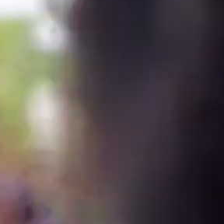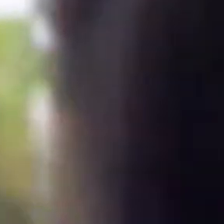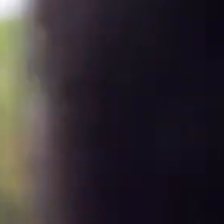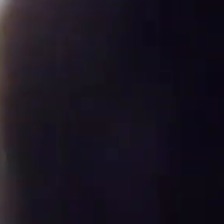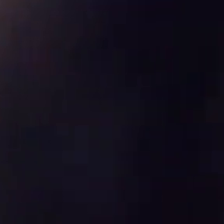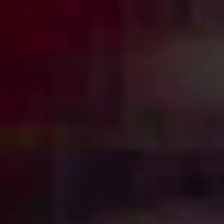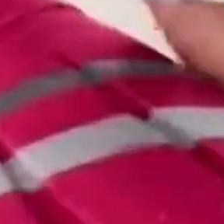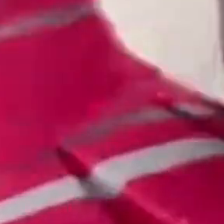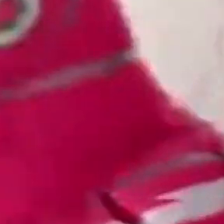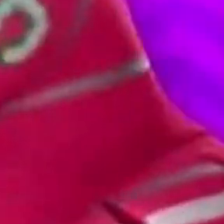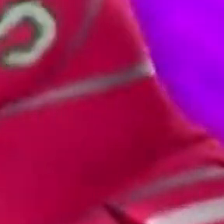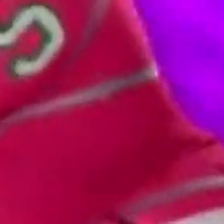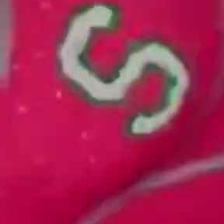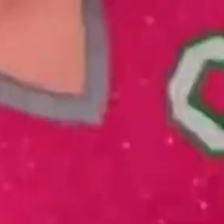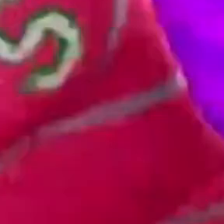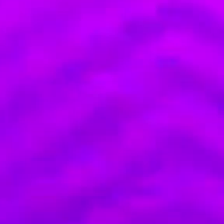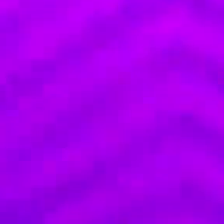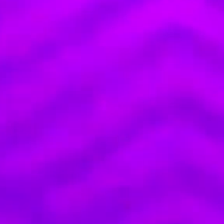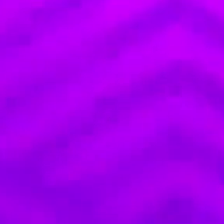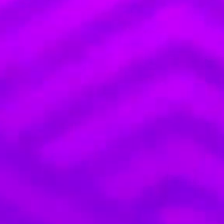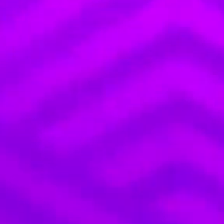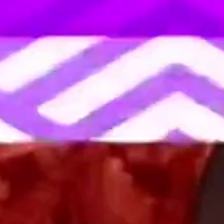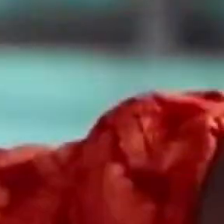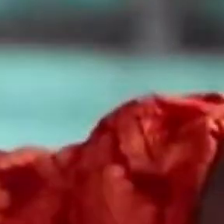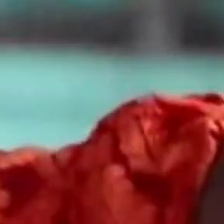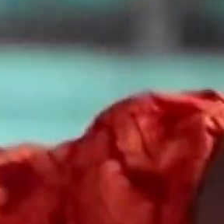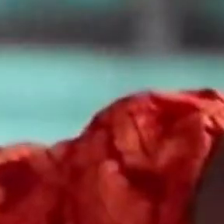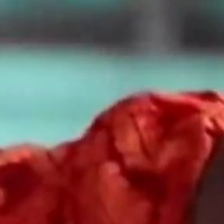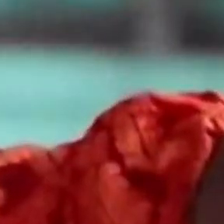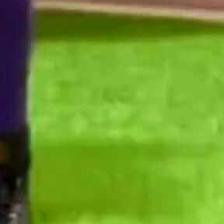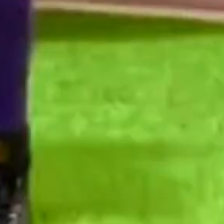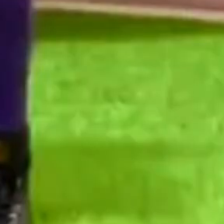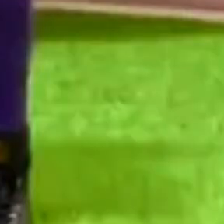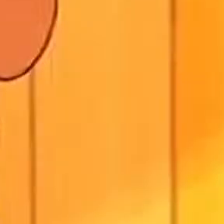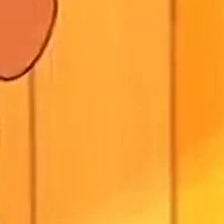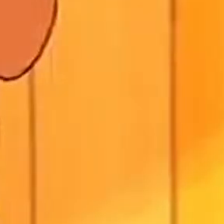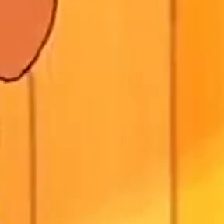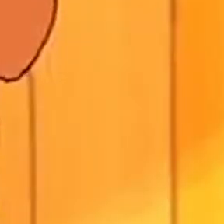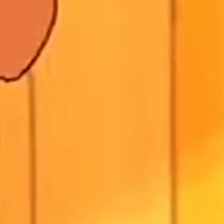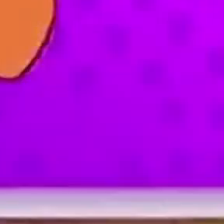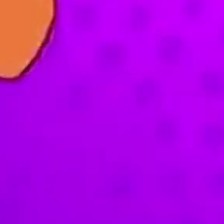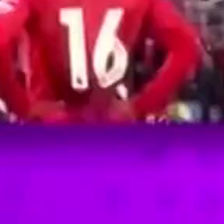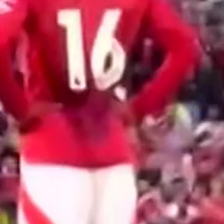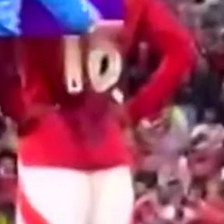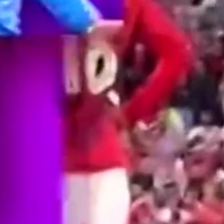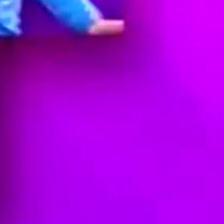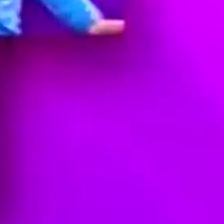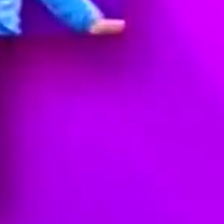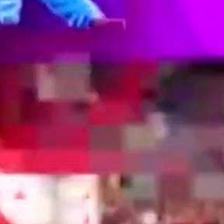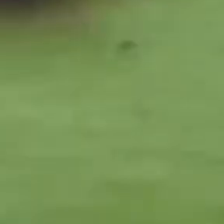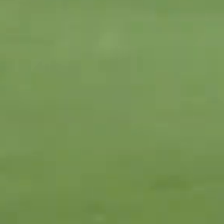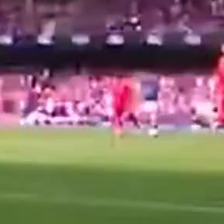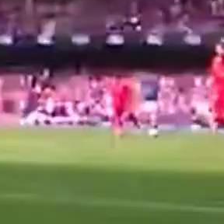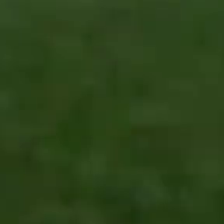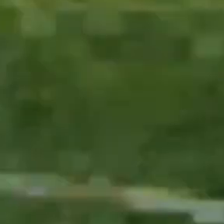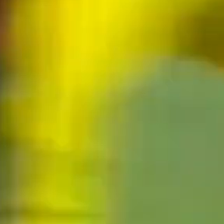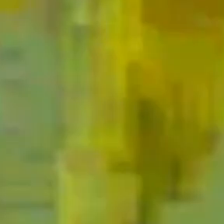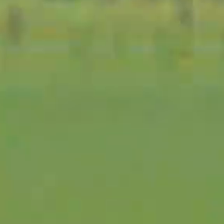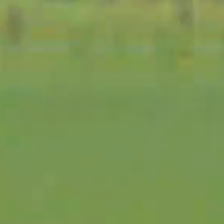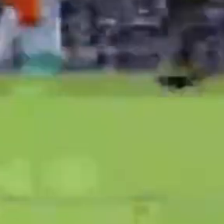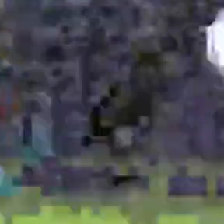Please, come with me. Get all the best of GoTV. Also, Wow. let's do it. Plus Premier League.